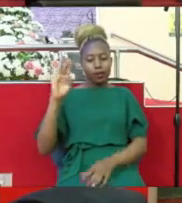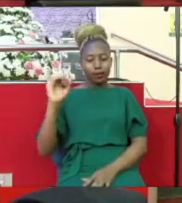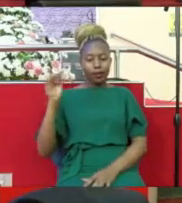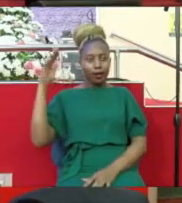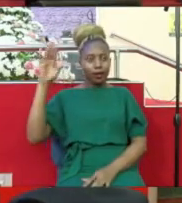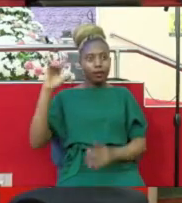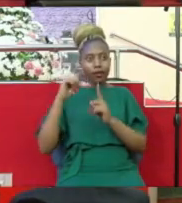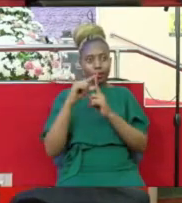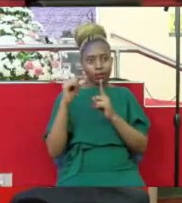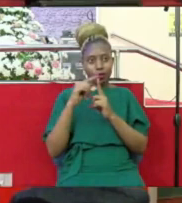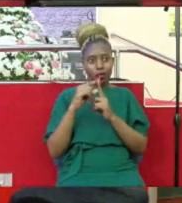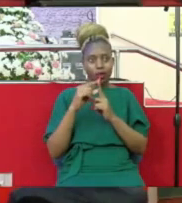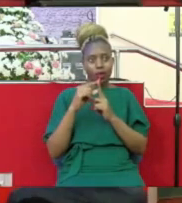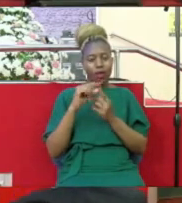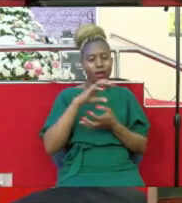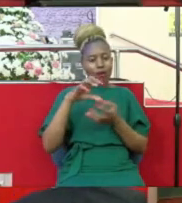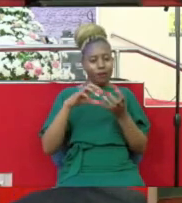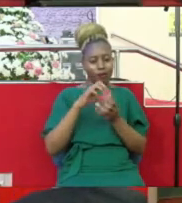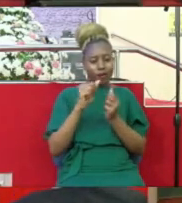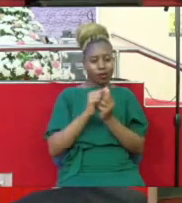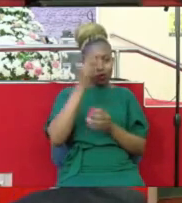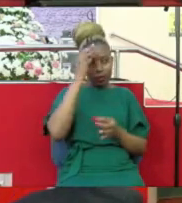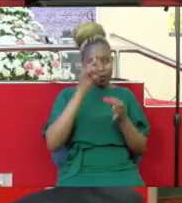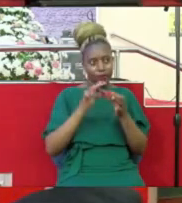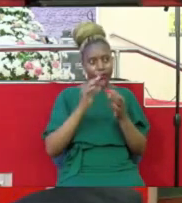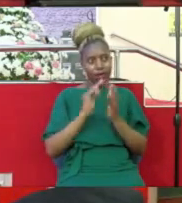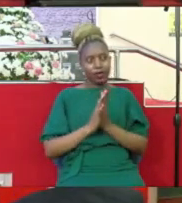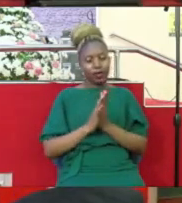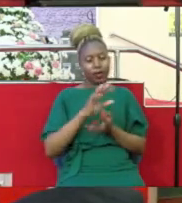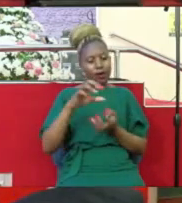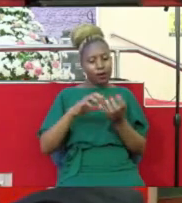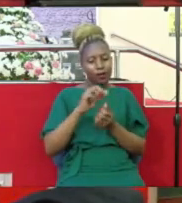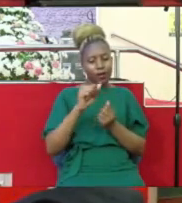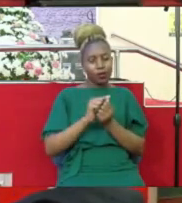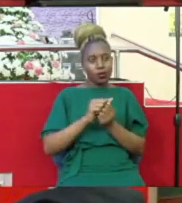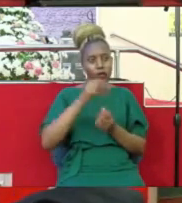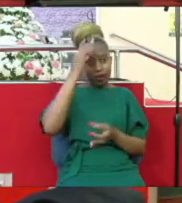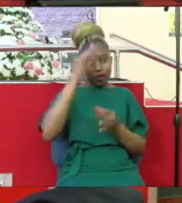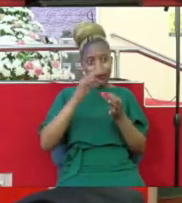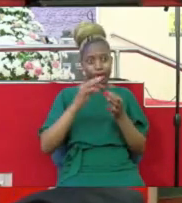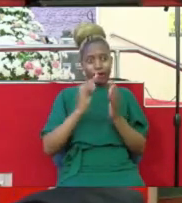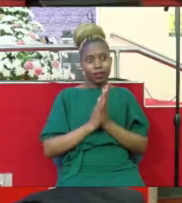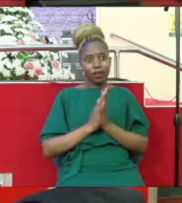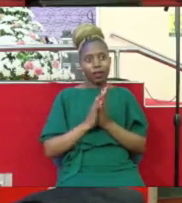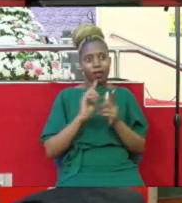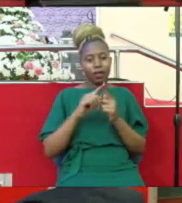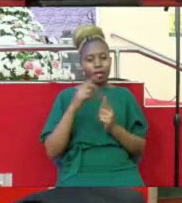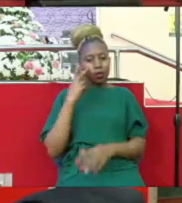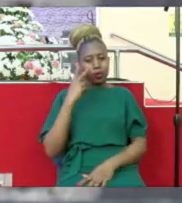gonna mix it with faith. And when I mix it with faith, I'm going to see God